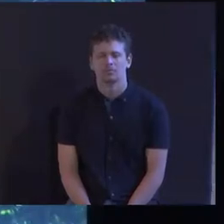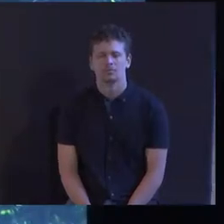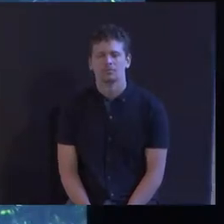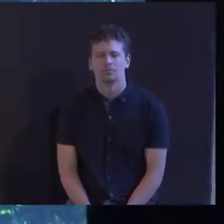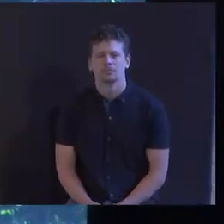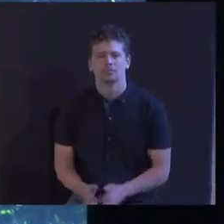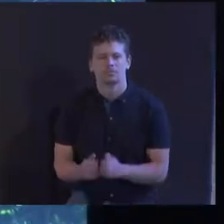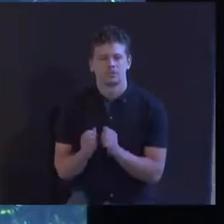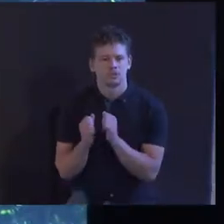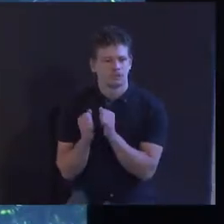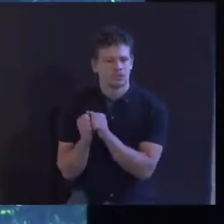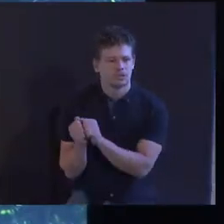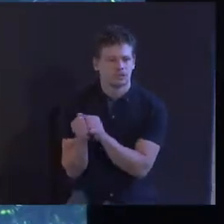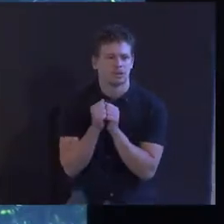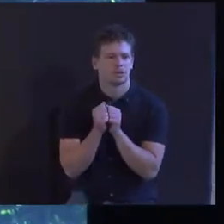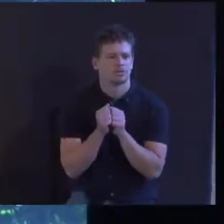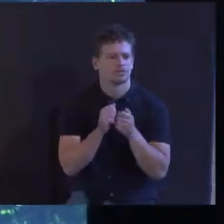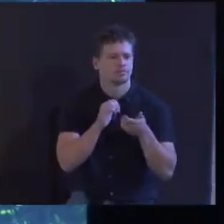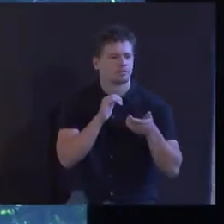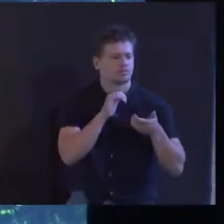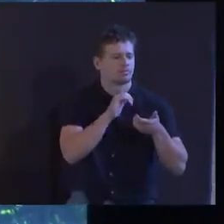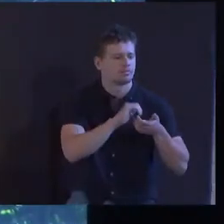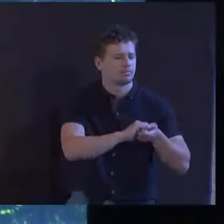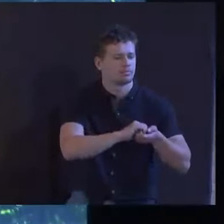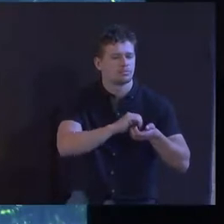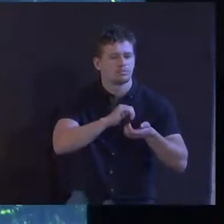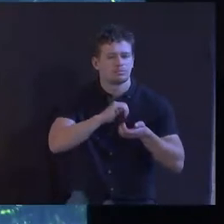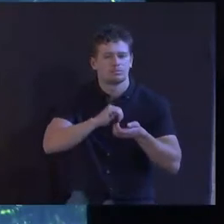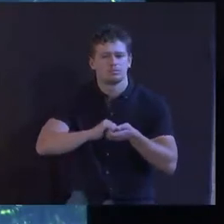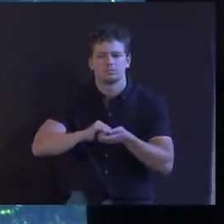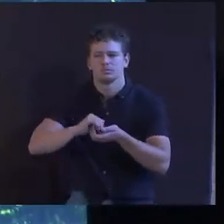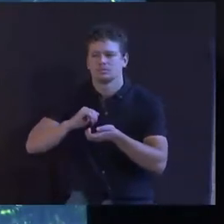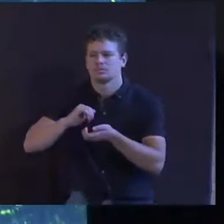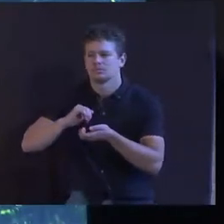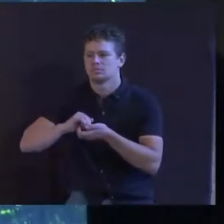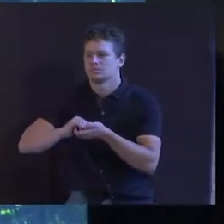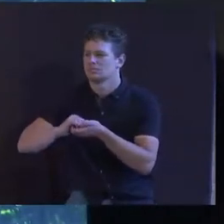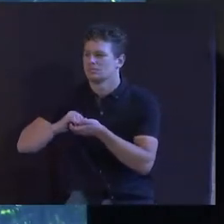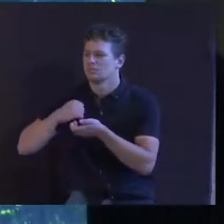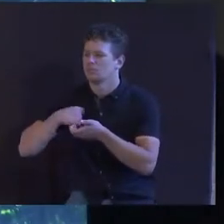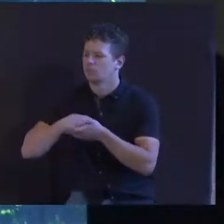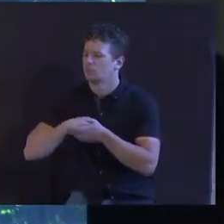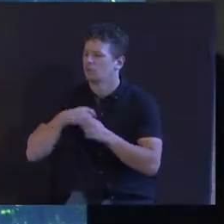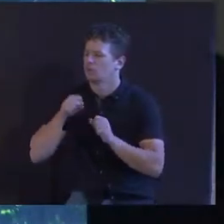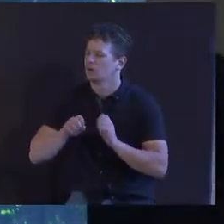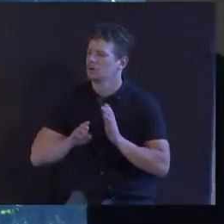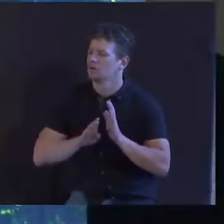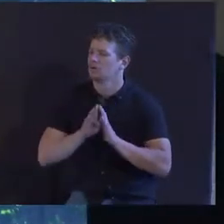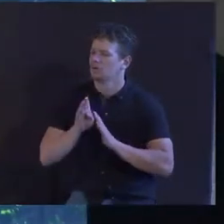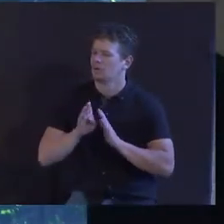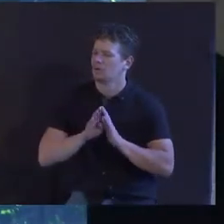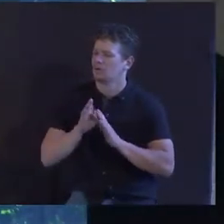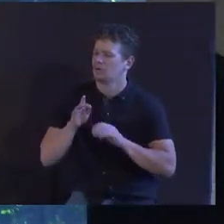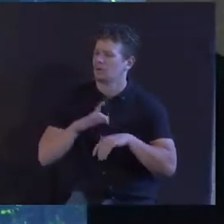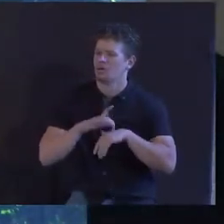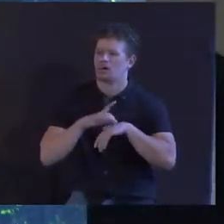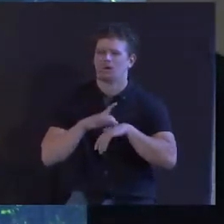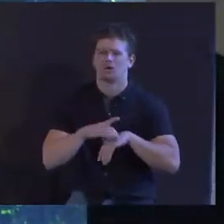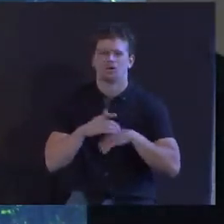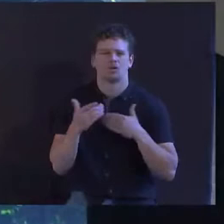one with one, we can build the new earth, a place of wholeness and